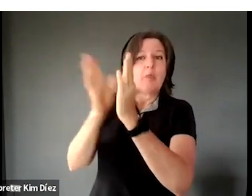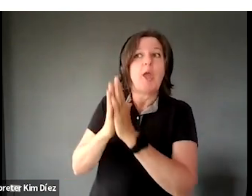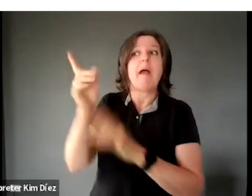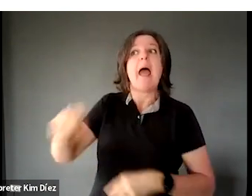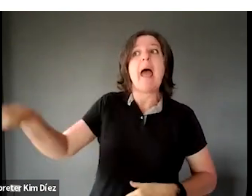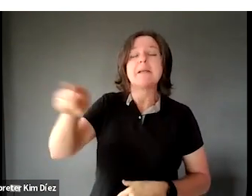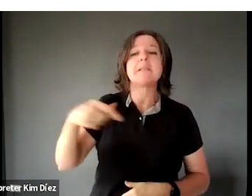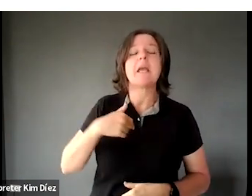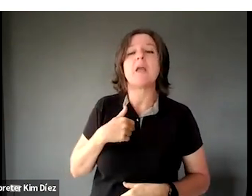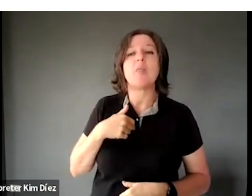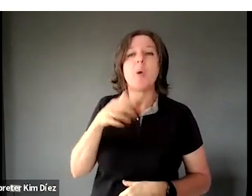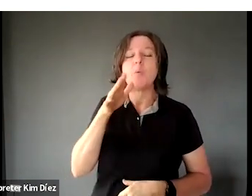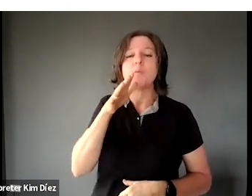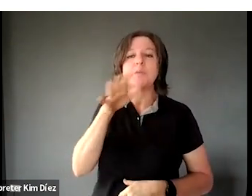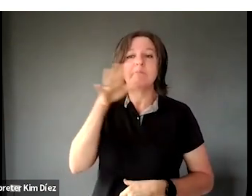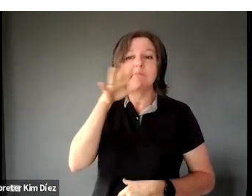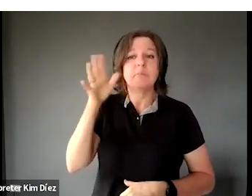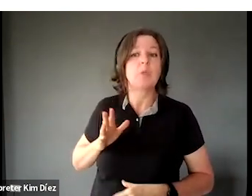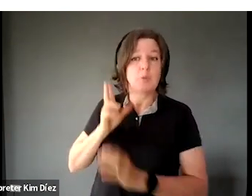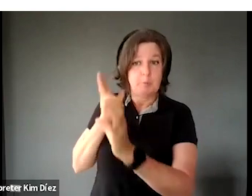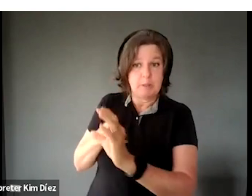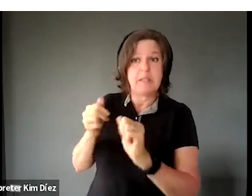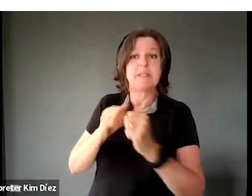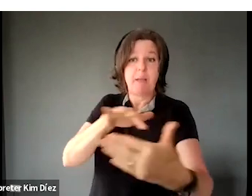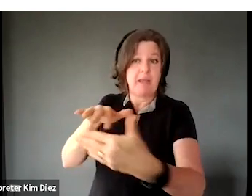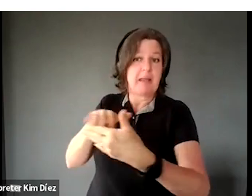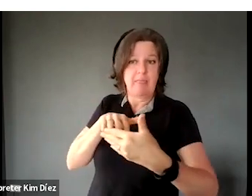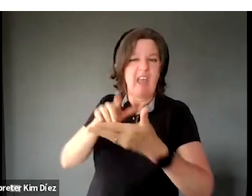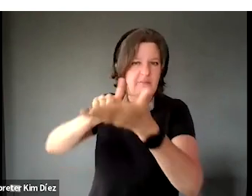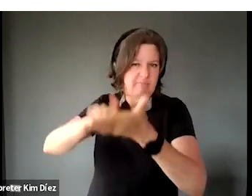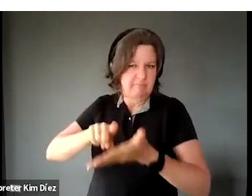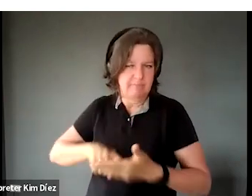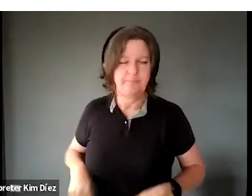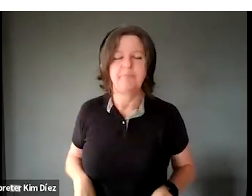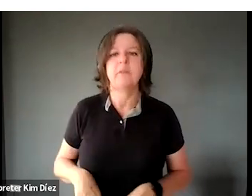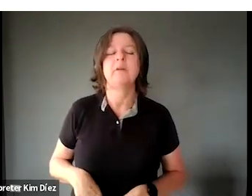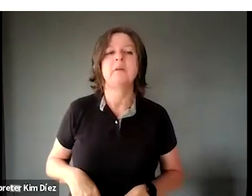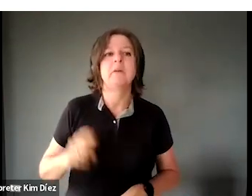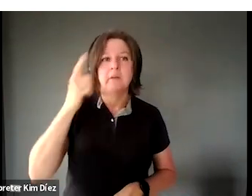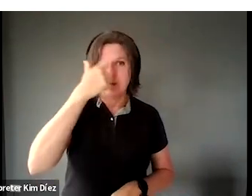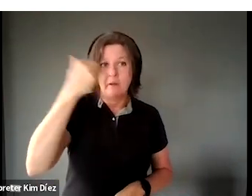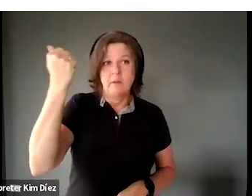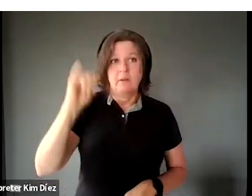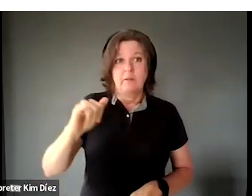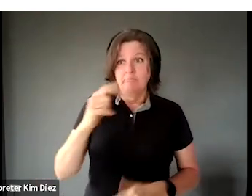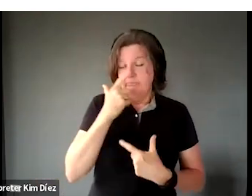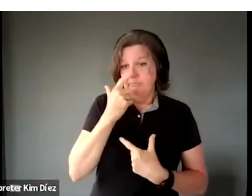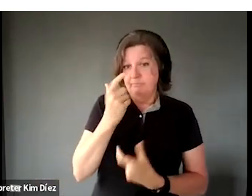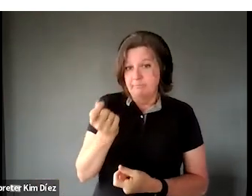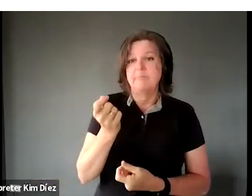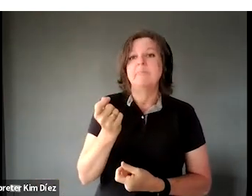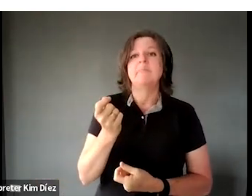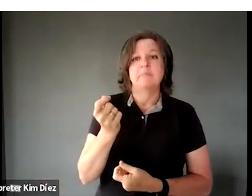can share with you this circular letter where we are requesting farmers to participate in the